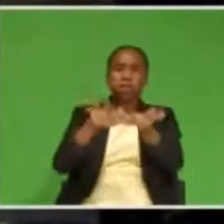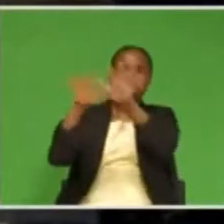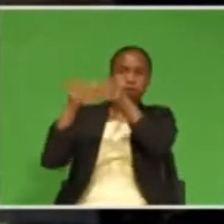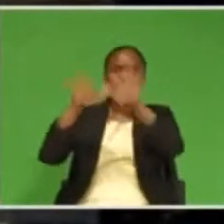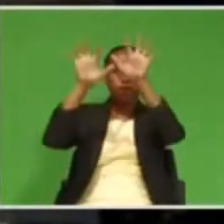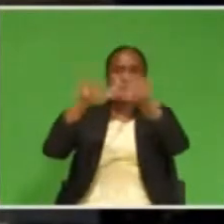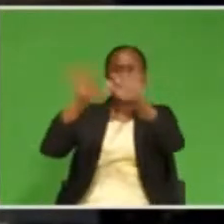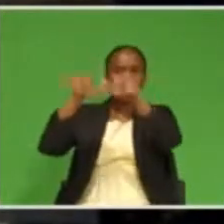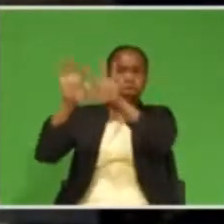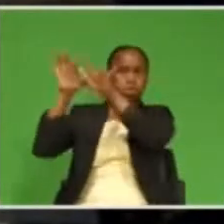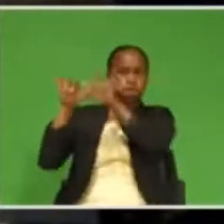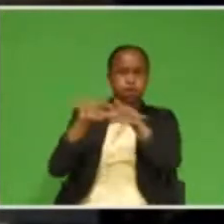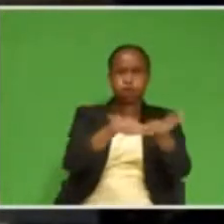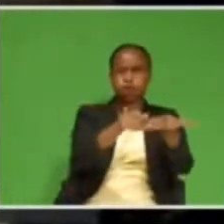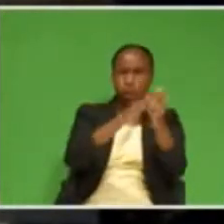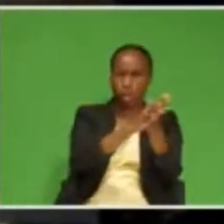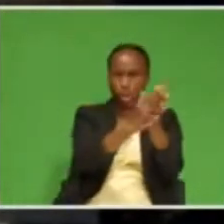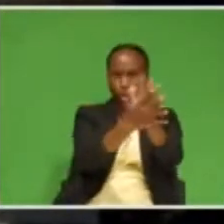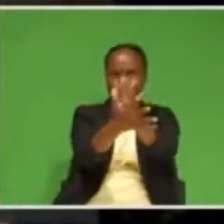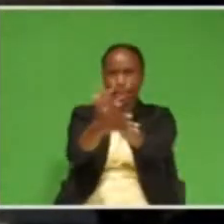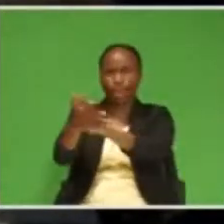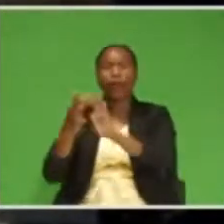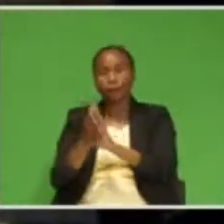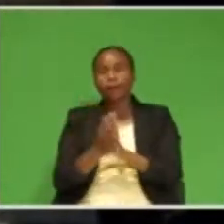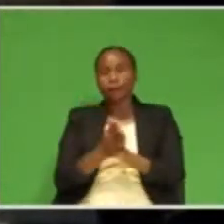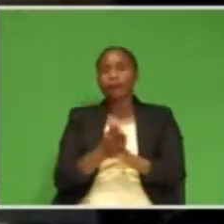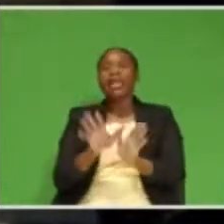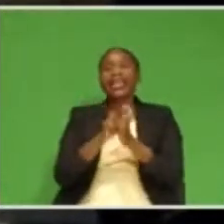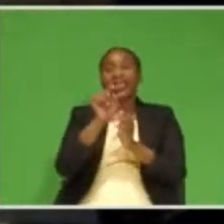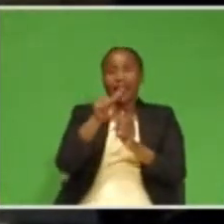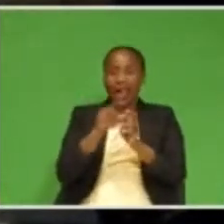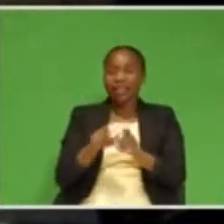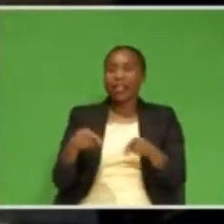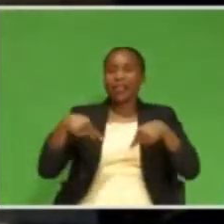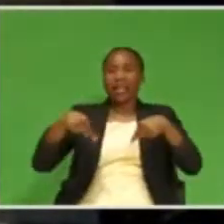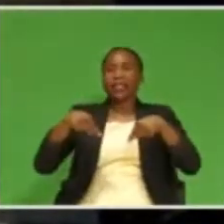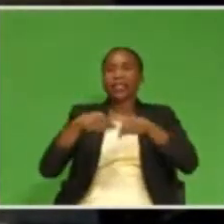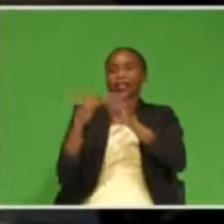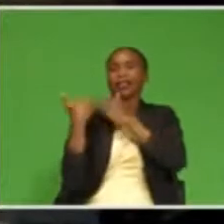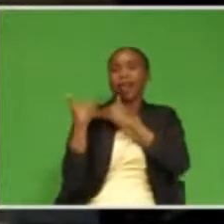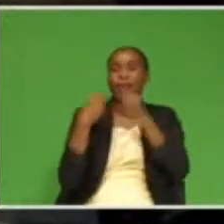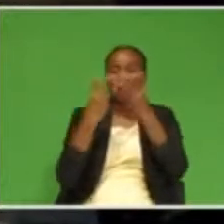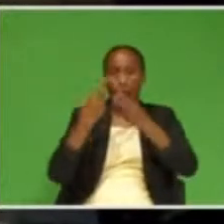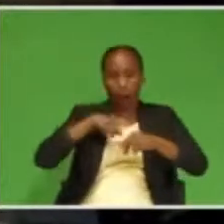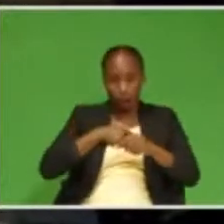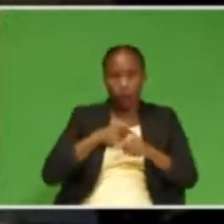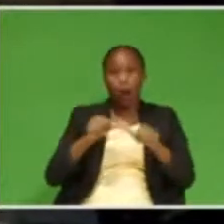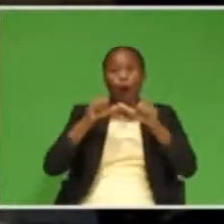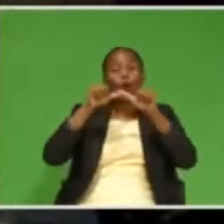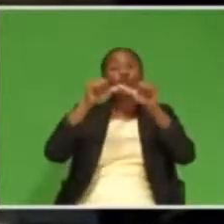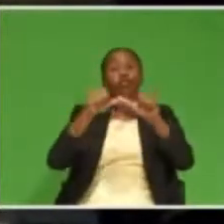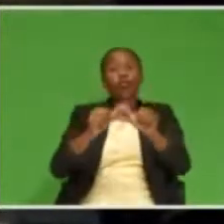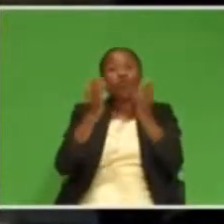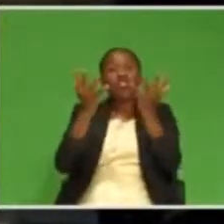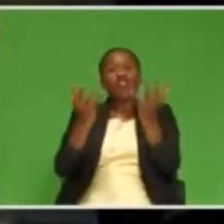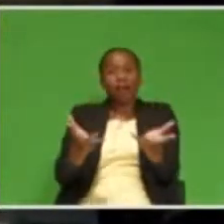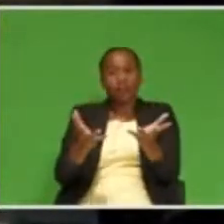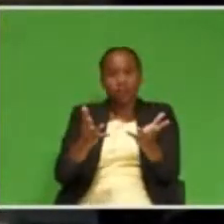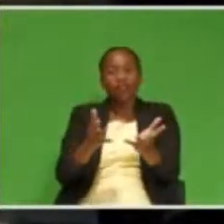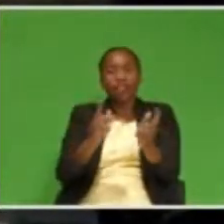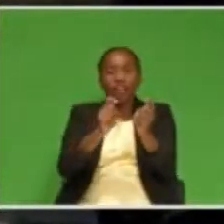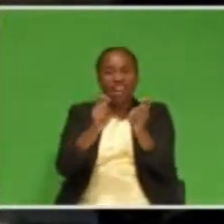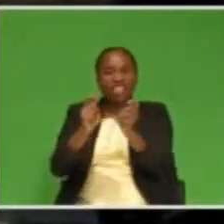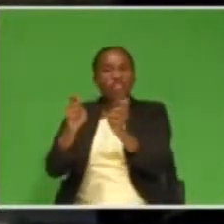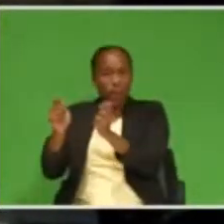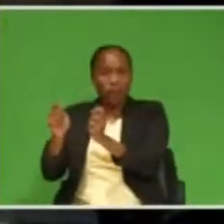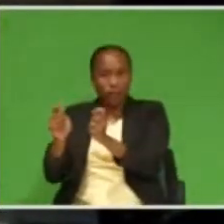and safety of our people. We will continue our just transition to a low-carbon